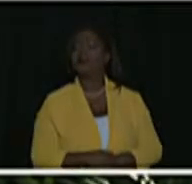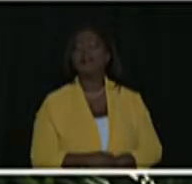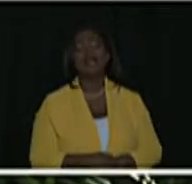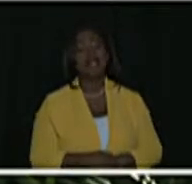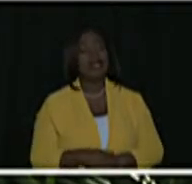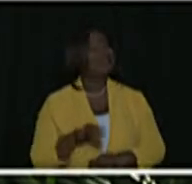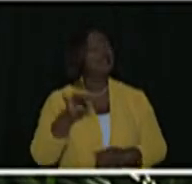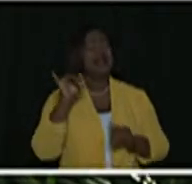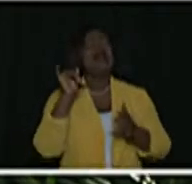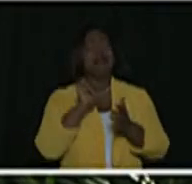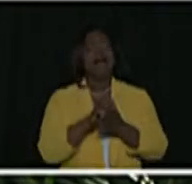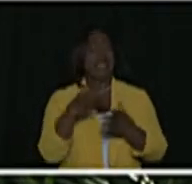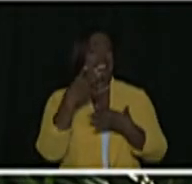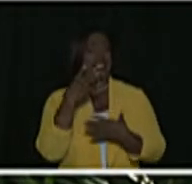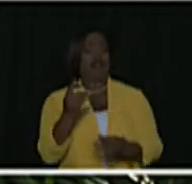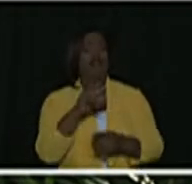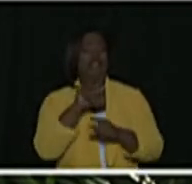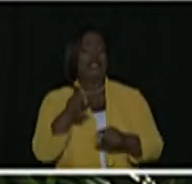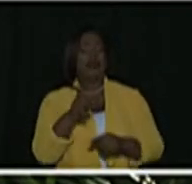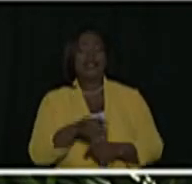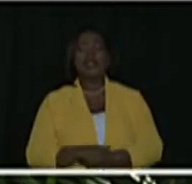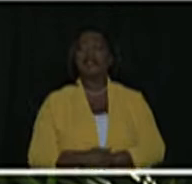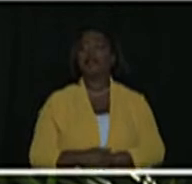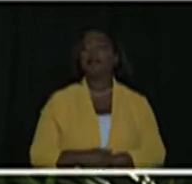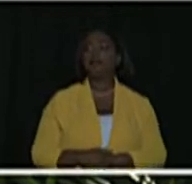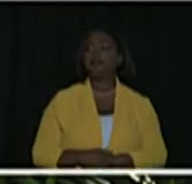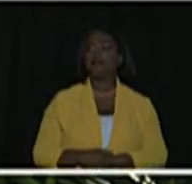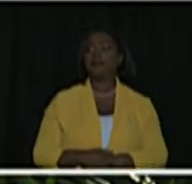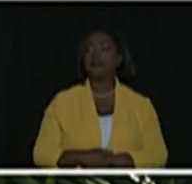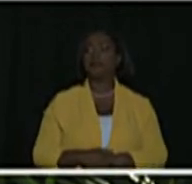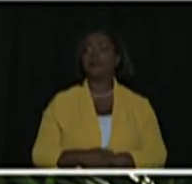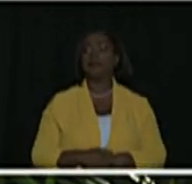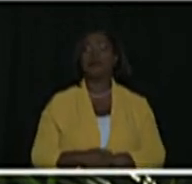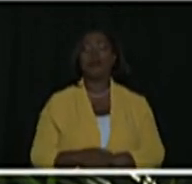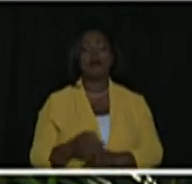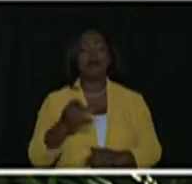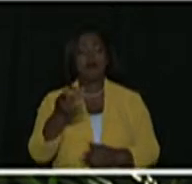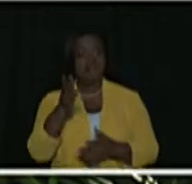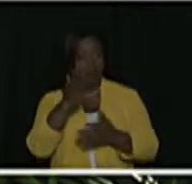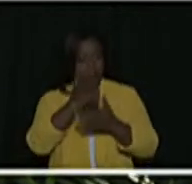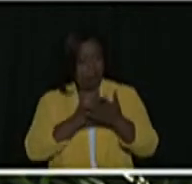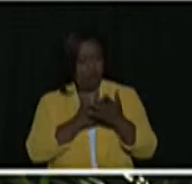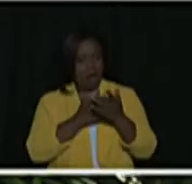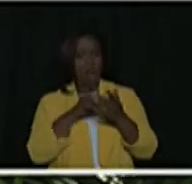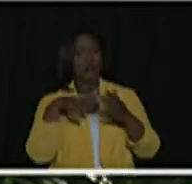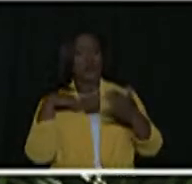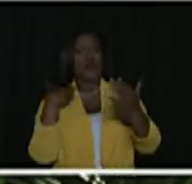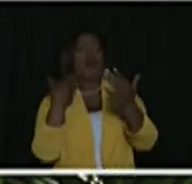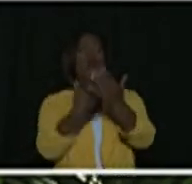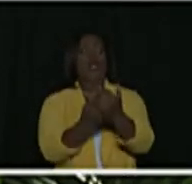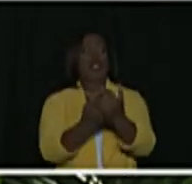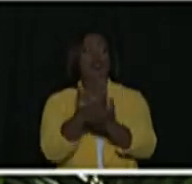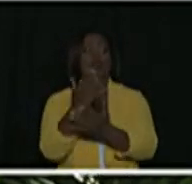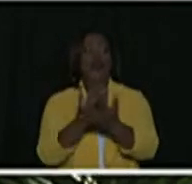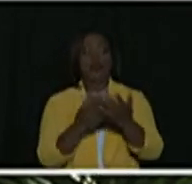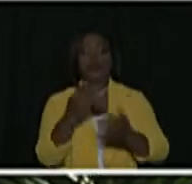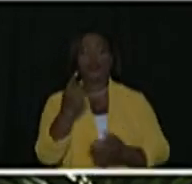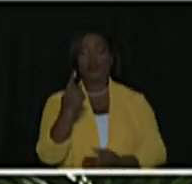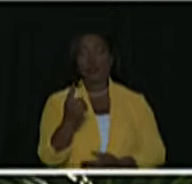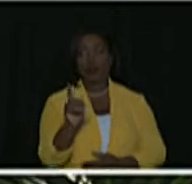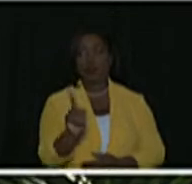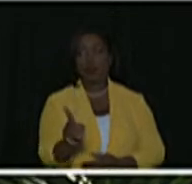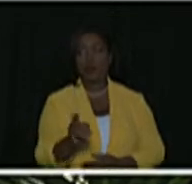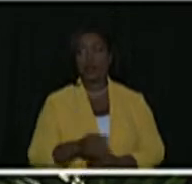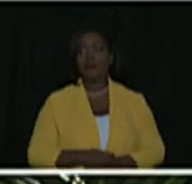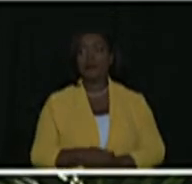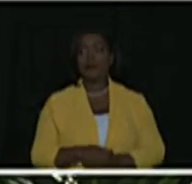question, because on the one hand, we have made some gains, but globally, you know, in the larger sense,